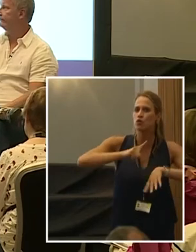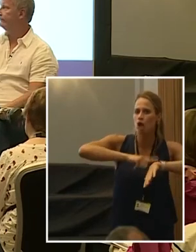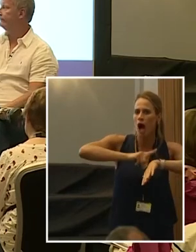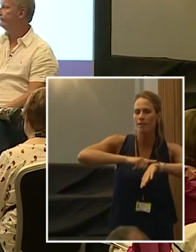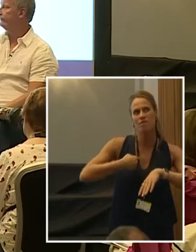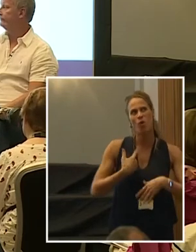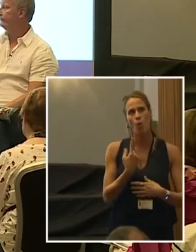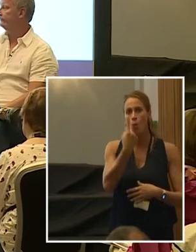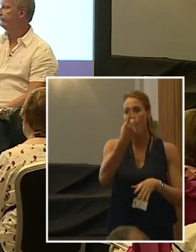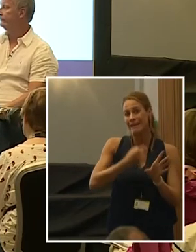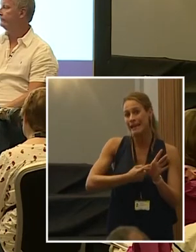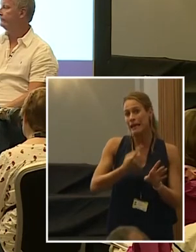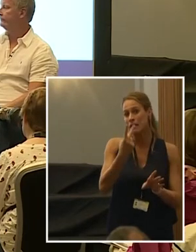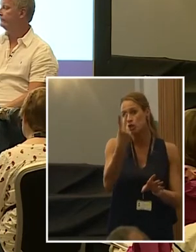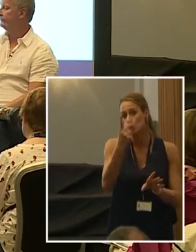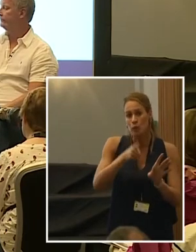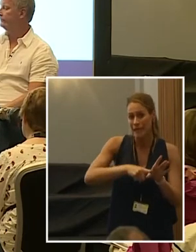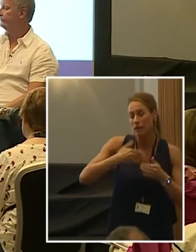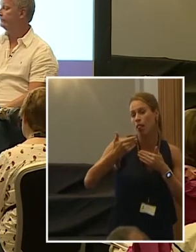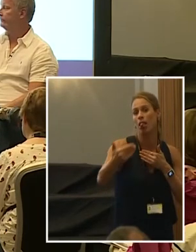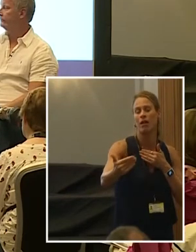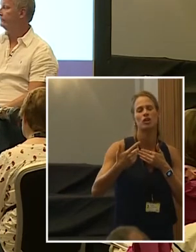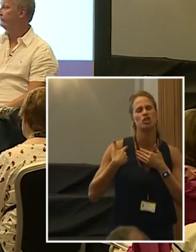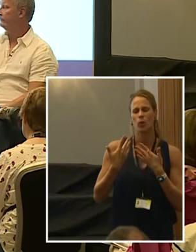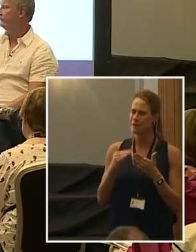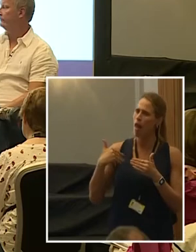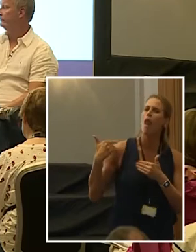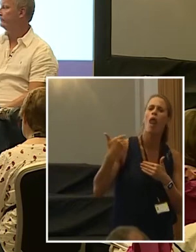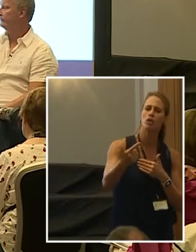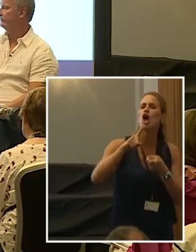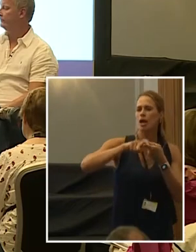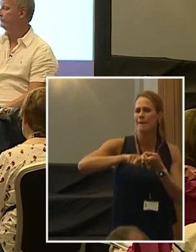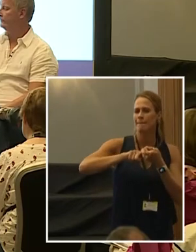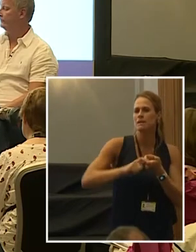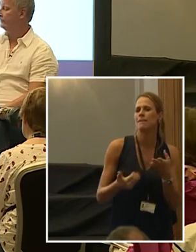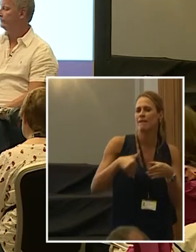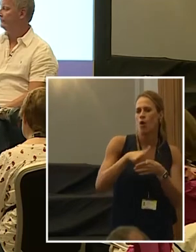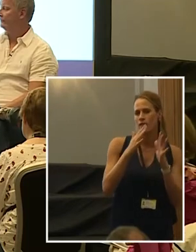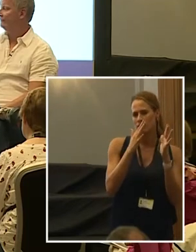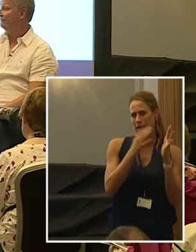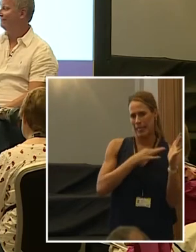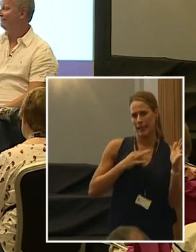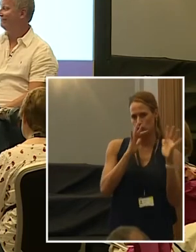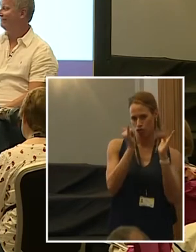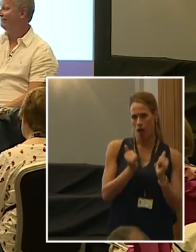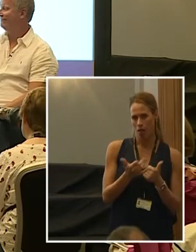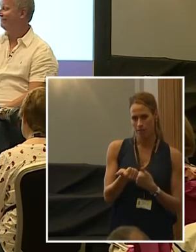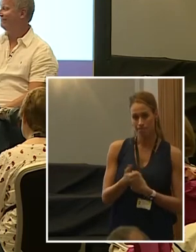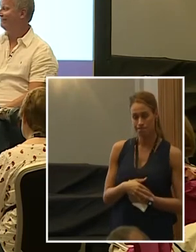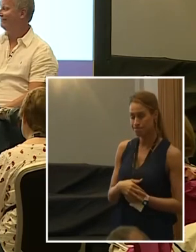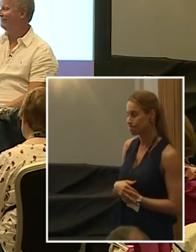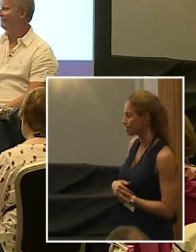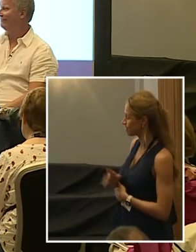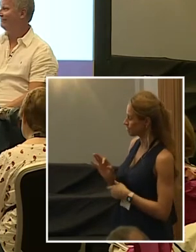or 2 years. Okay, so that's quite a long-term commitment, isn't it? Yes. Yeah. David, tell us about